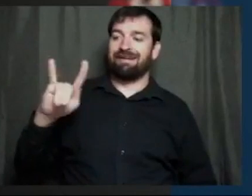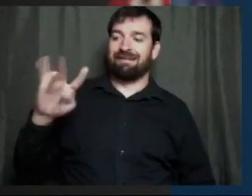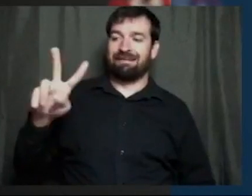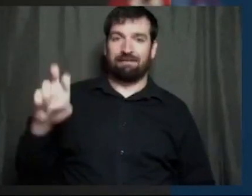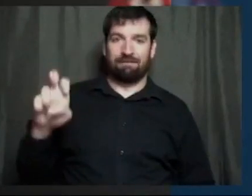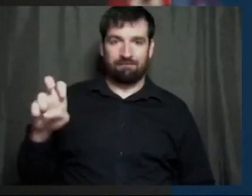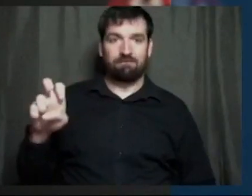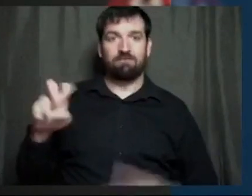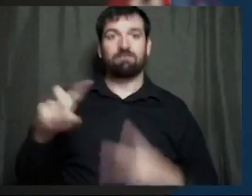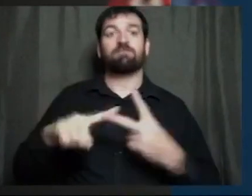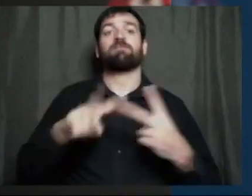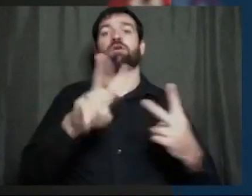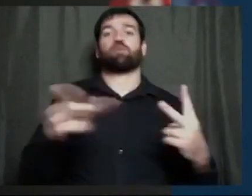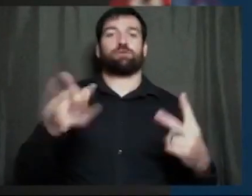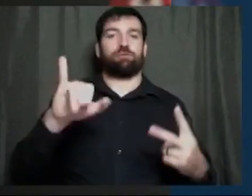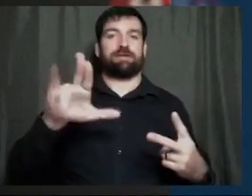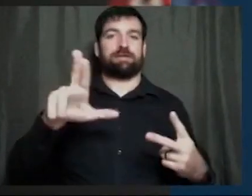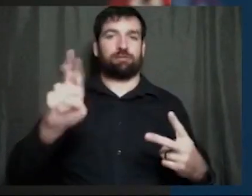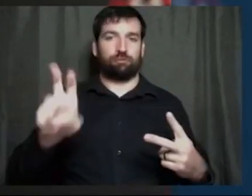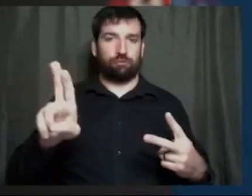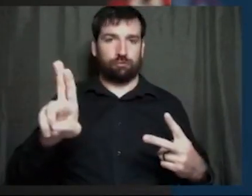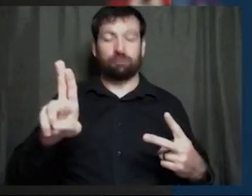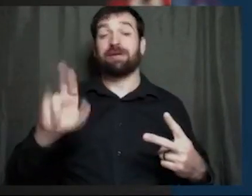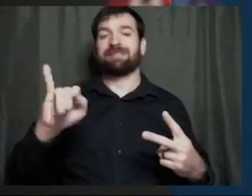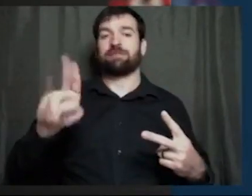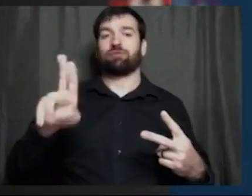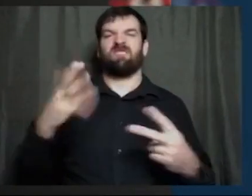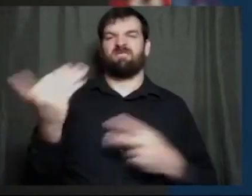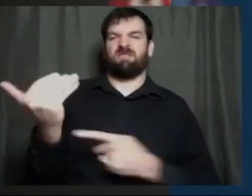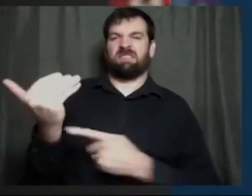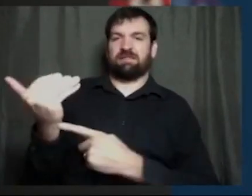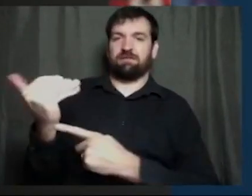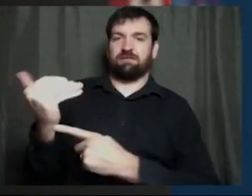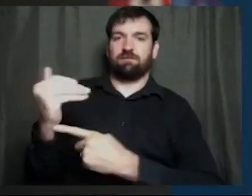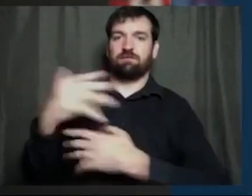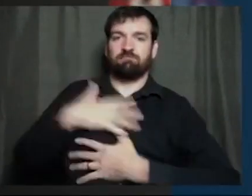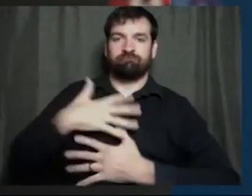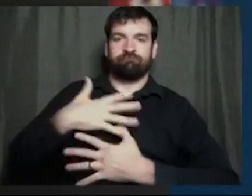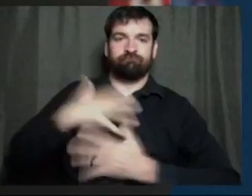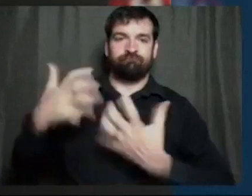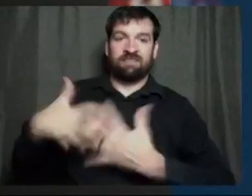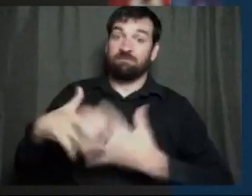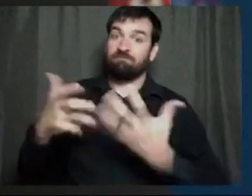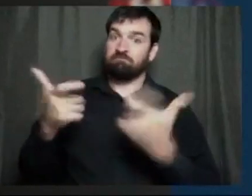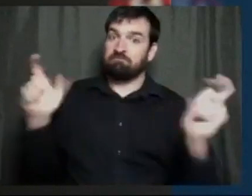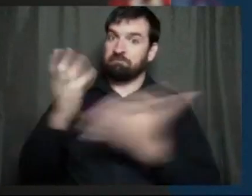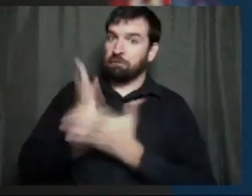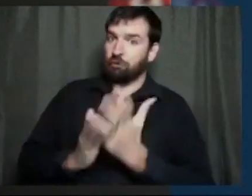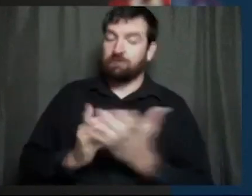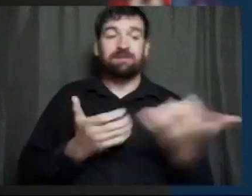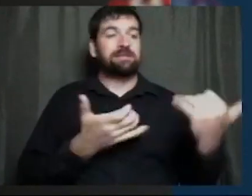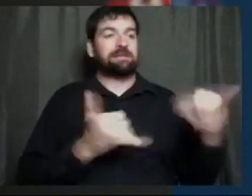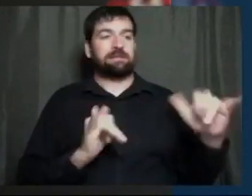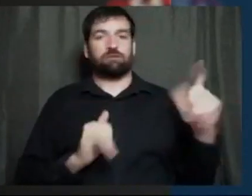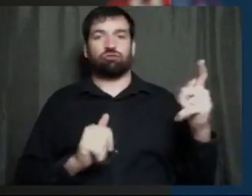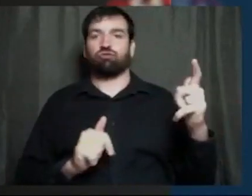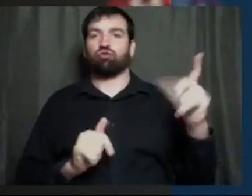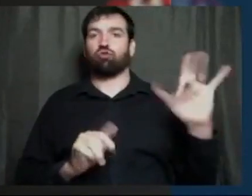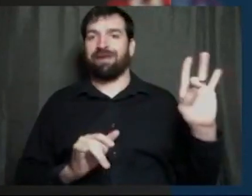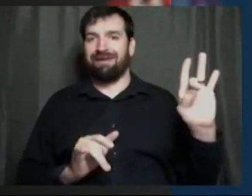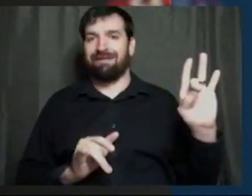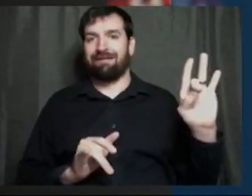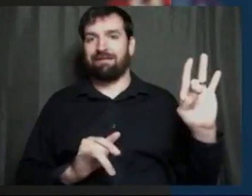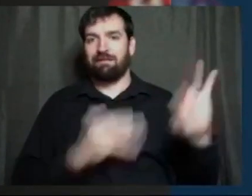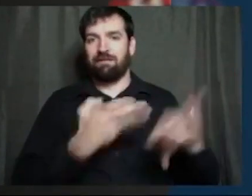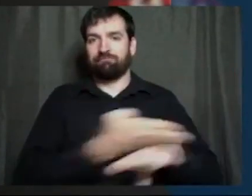in the ICU, 15 of those on a ventilator, so a large proportion. Still 28 in that recovery period, so a total